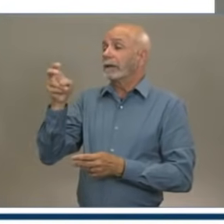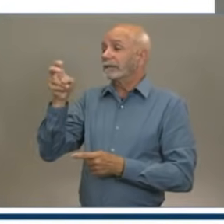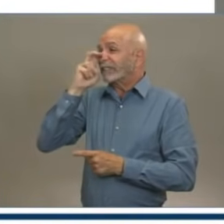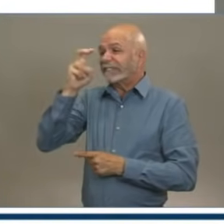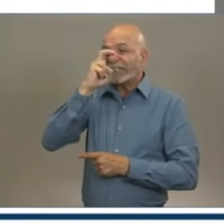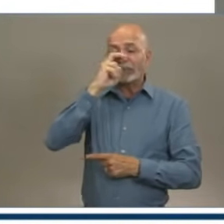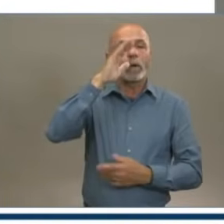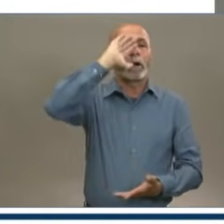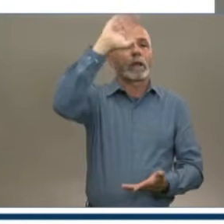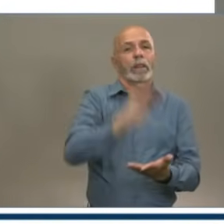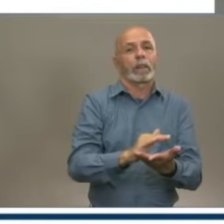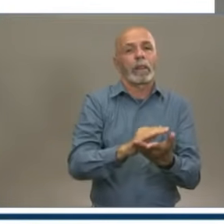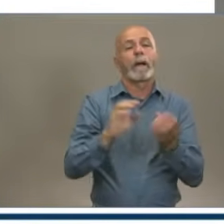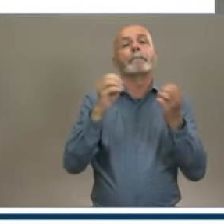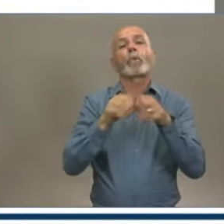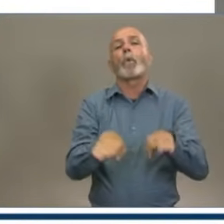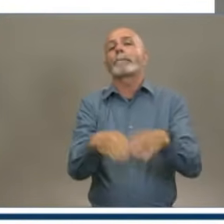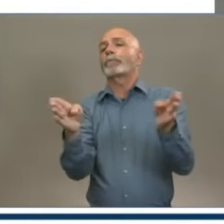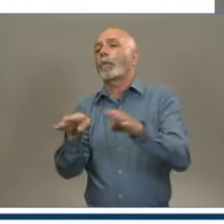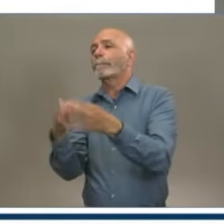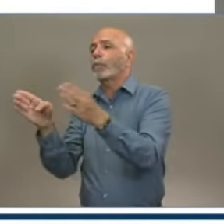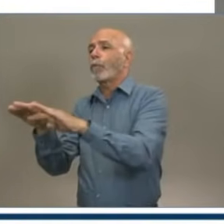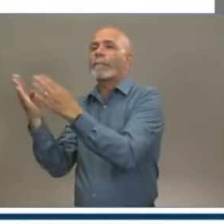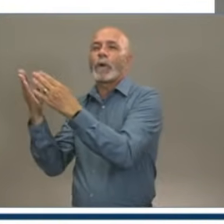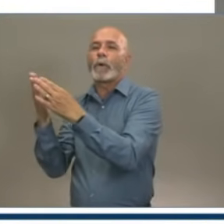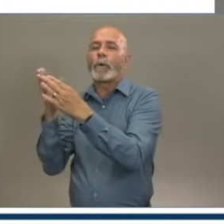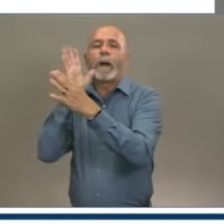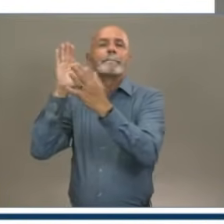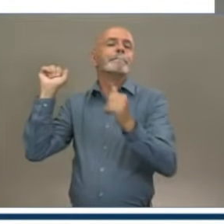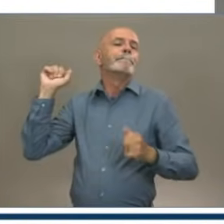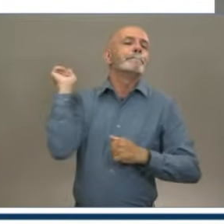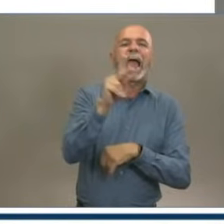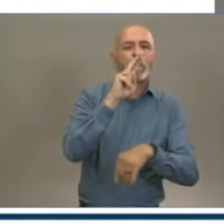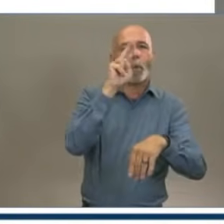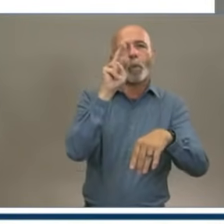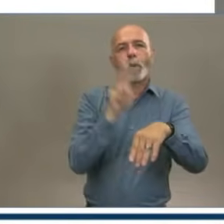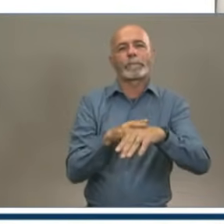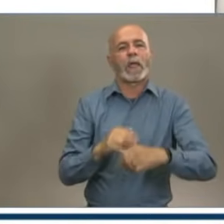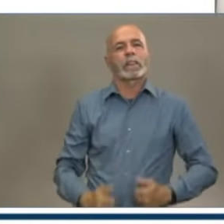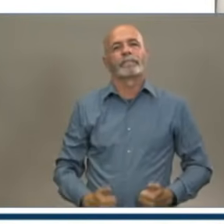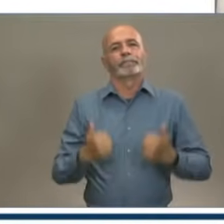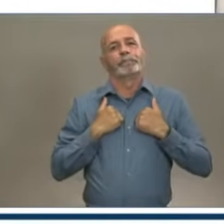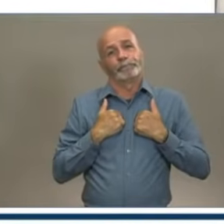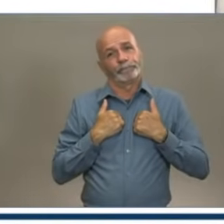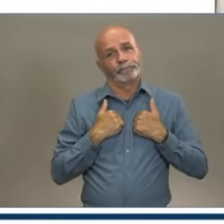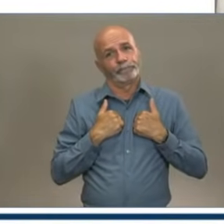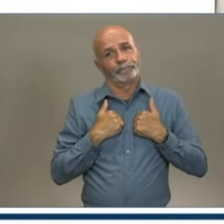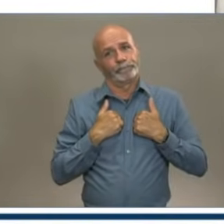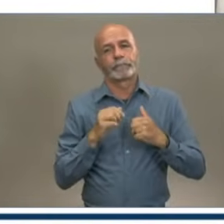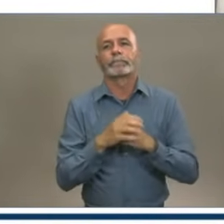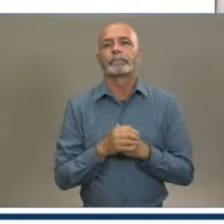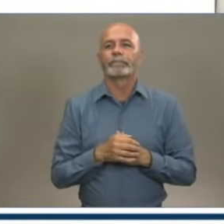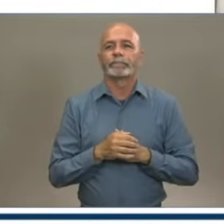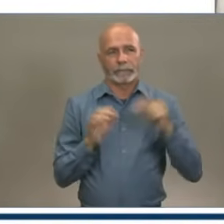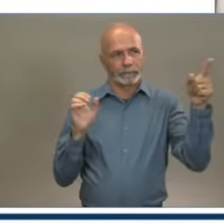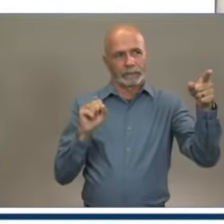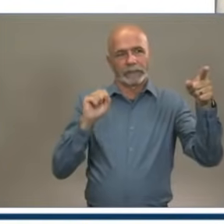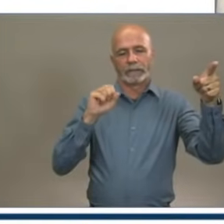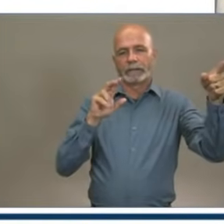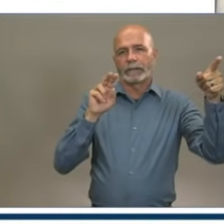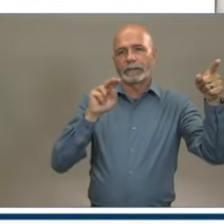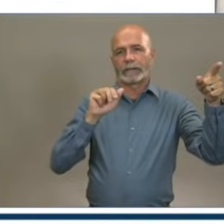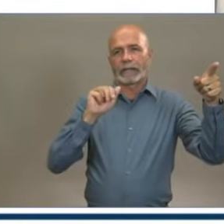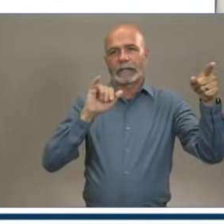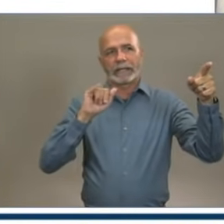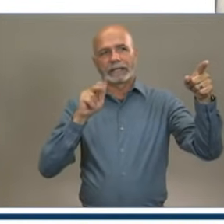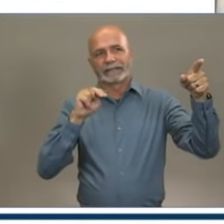we can get on with our post-pandemic lives. Tina. Just say, when you mentioned privilege to be here, it